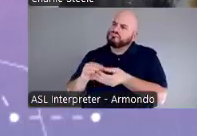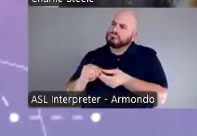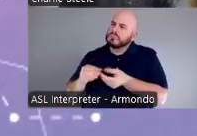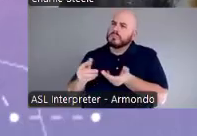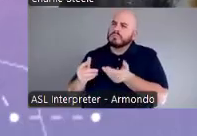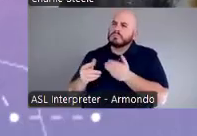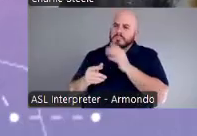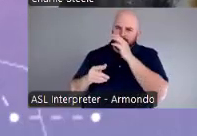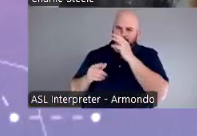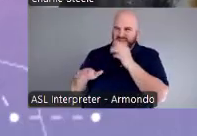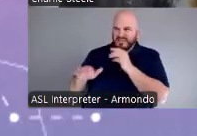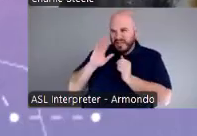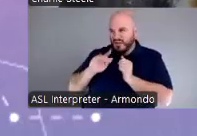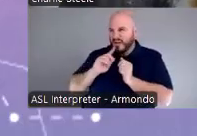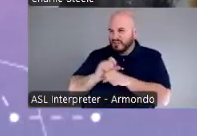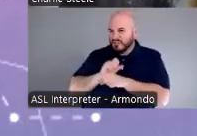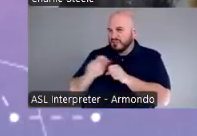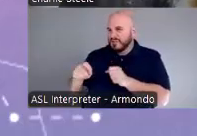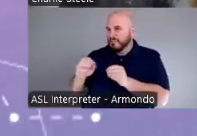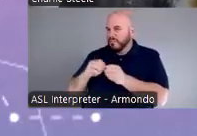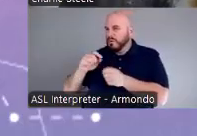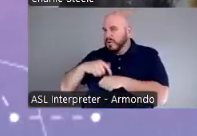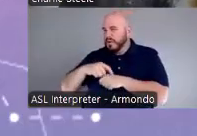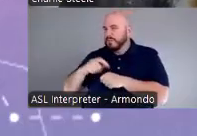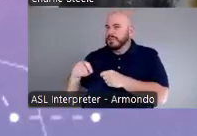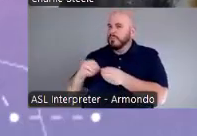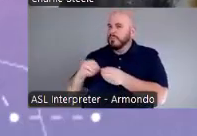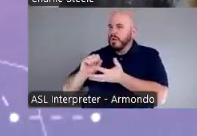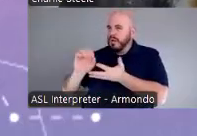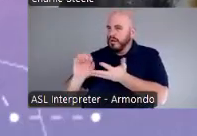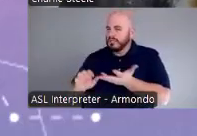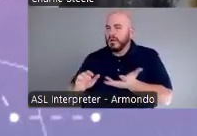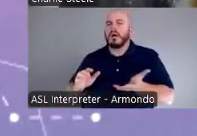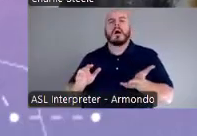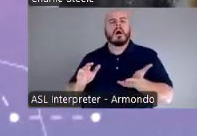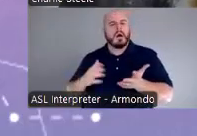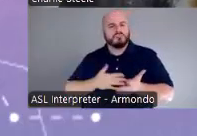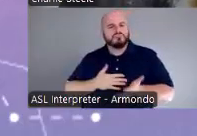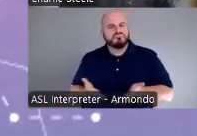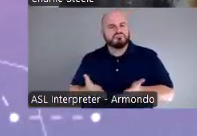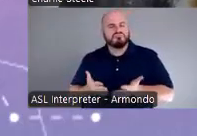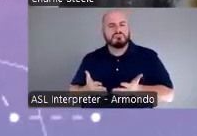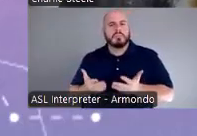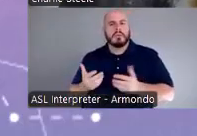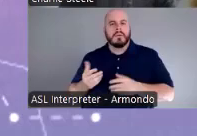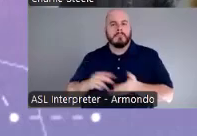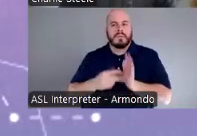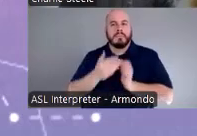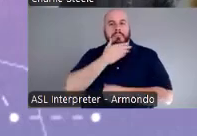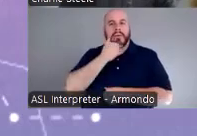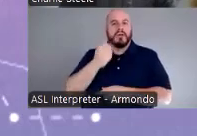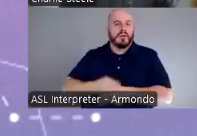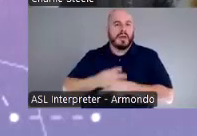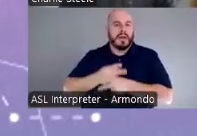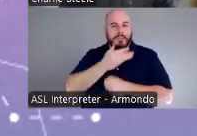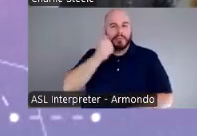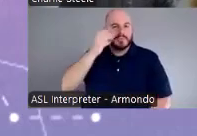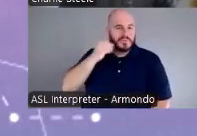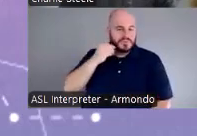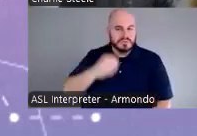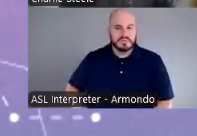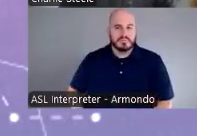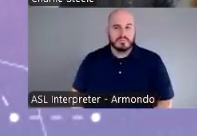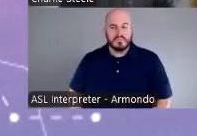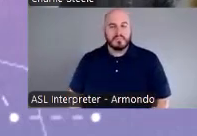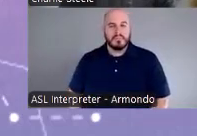down a little bit. That means the world because now they get better care. And as a physician, you actually make, or